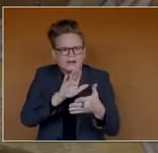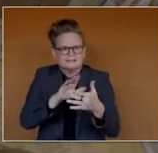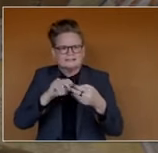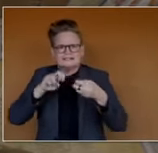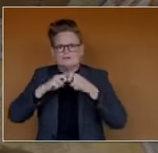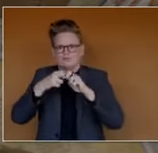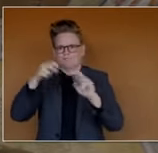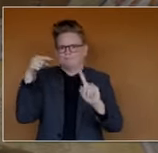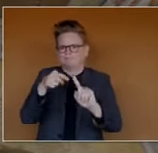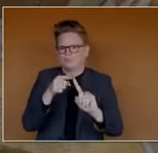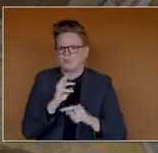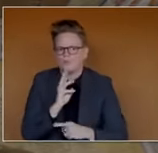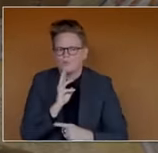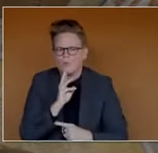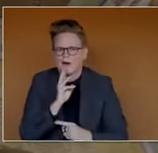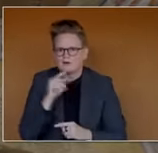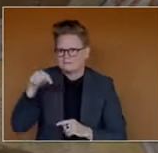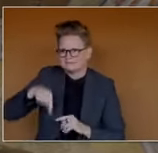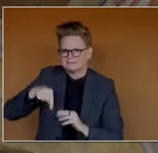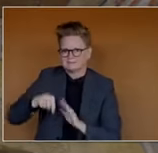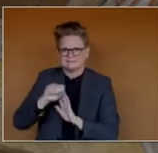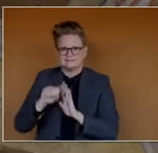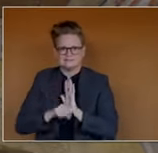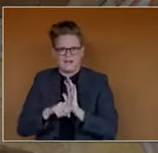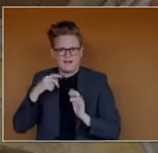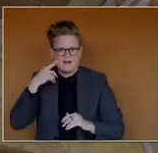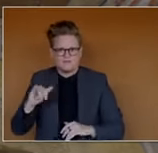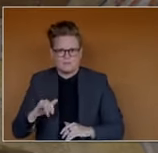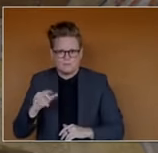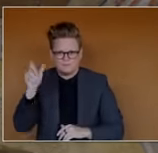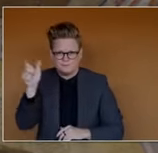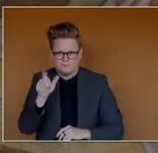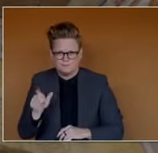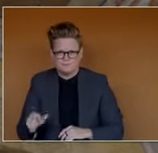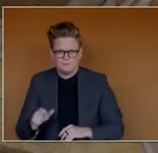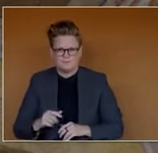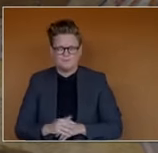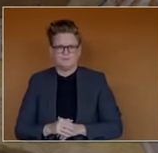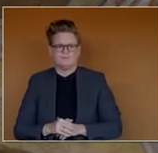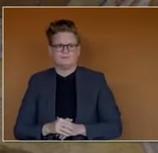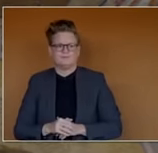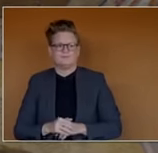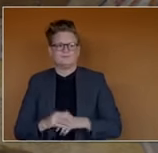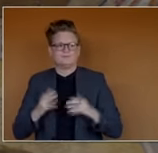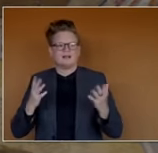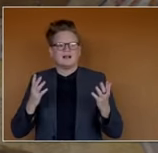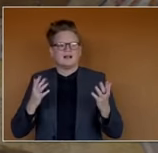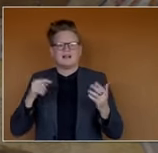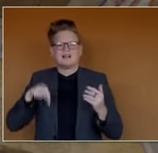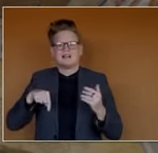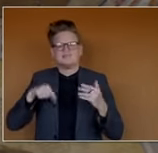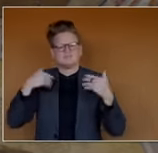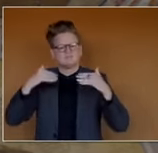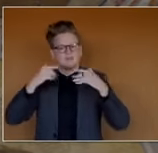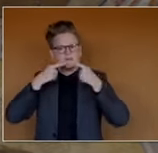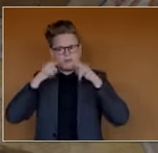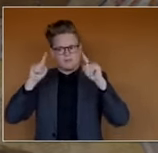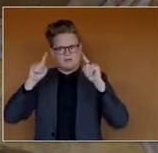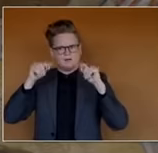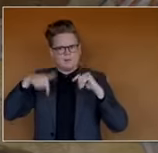this state. So this is not an insignificant announcement. It's unprecedented, as I say, in California history, but that's